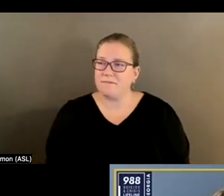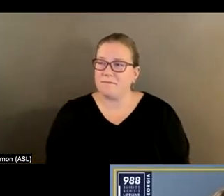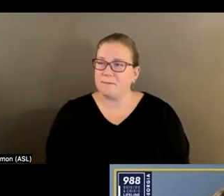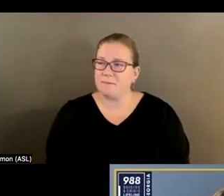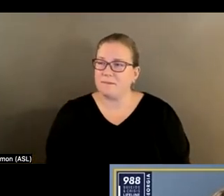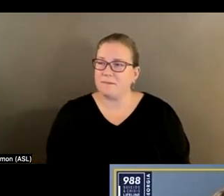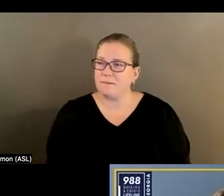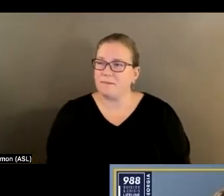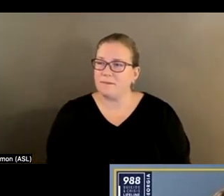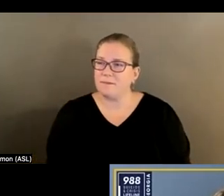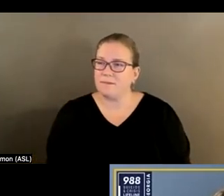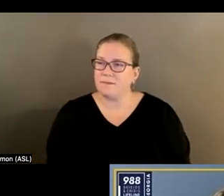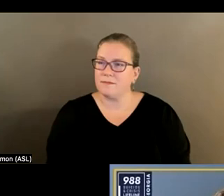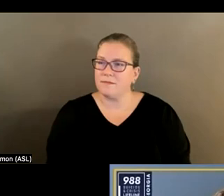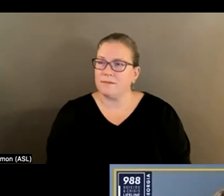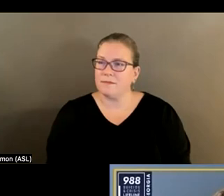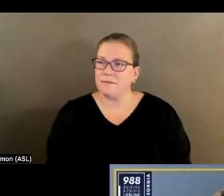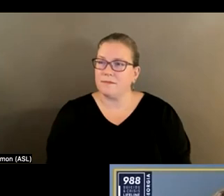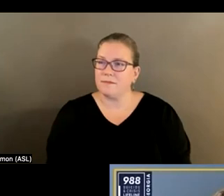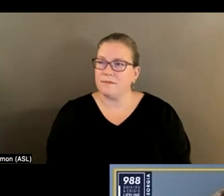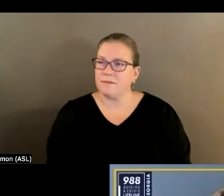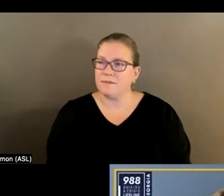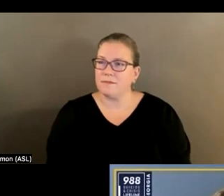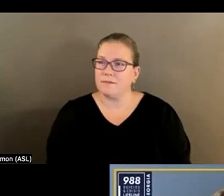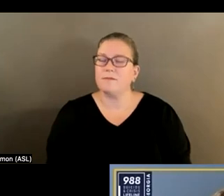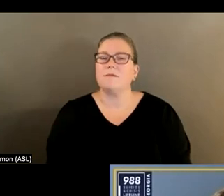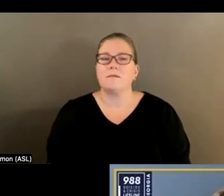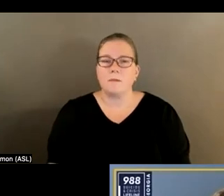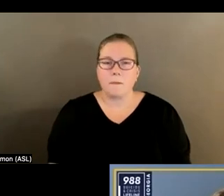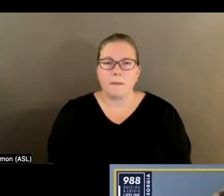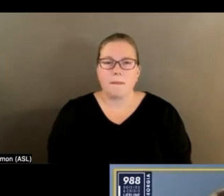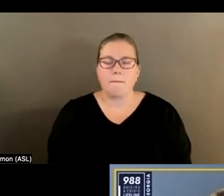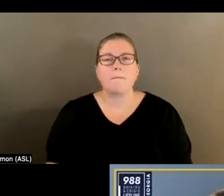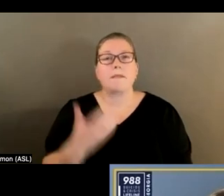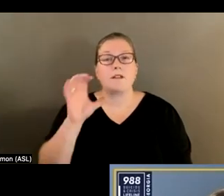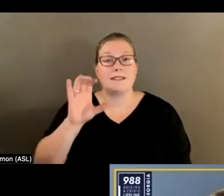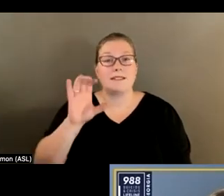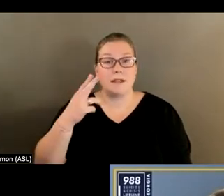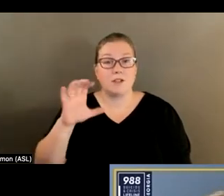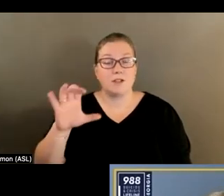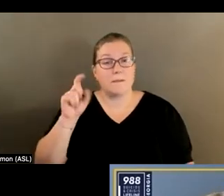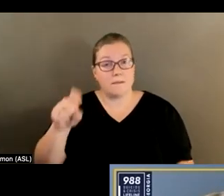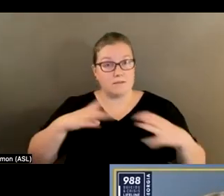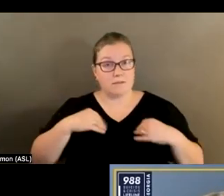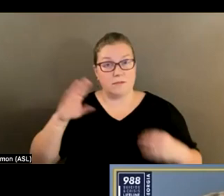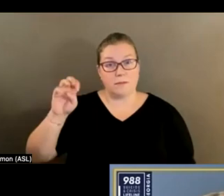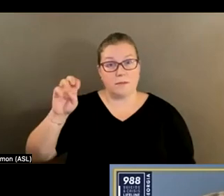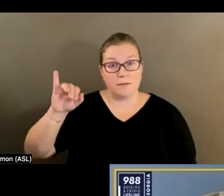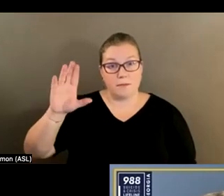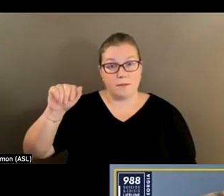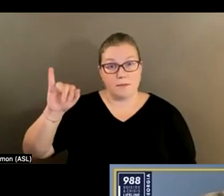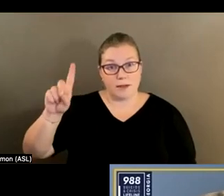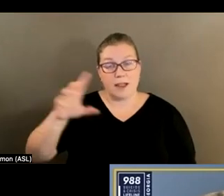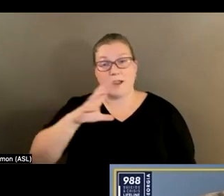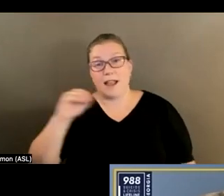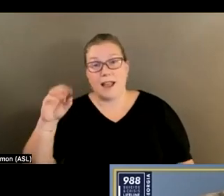Okay, and then do the CCBHCs have to accept Medicaid and Medicare? The